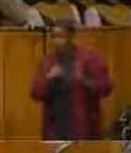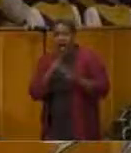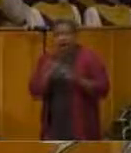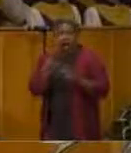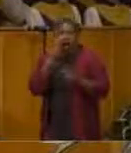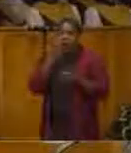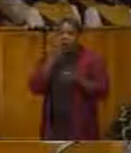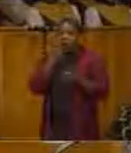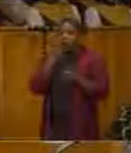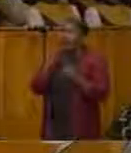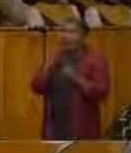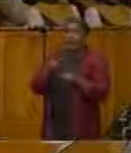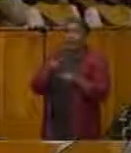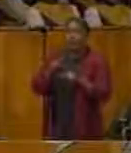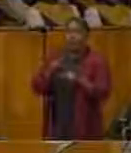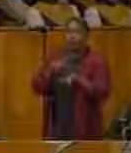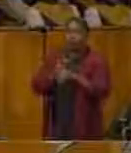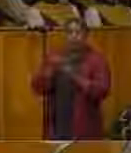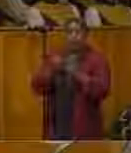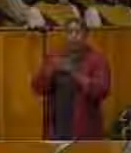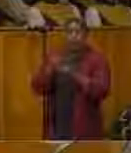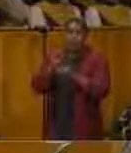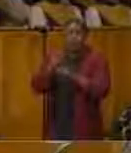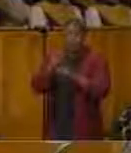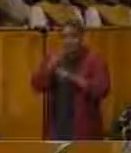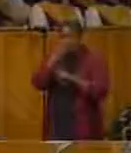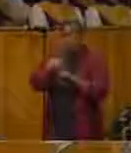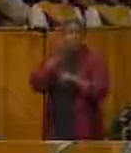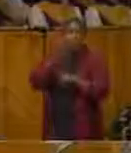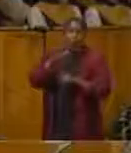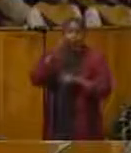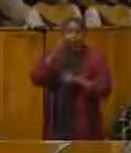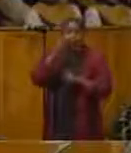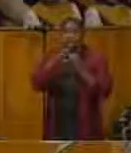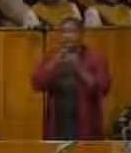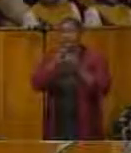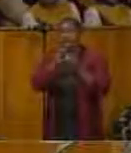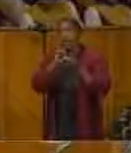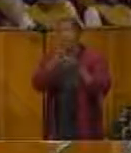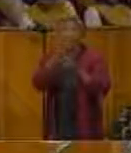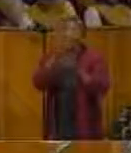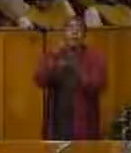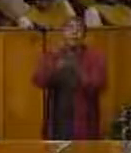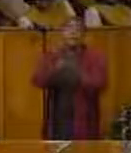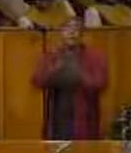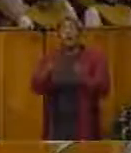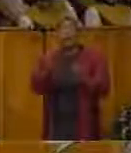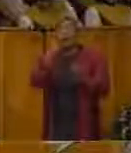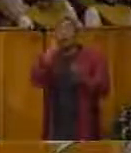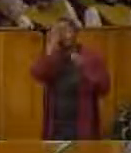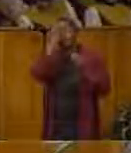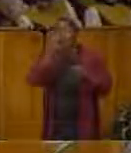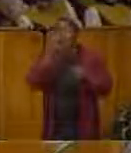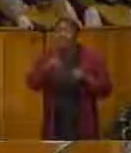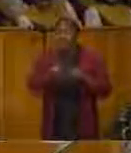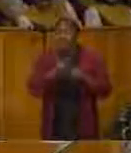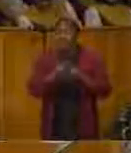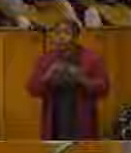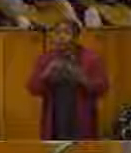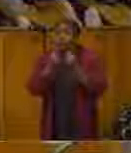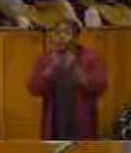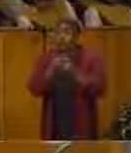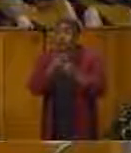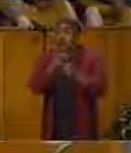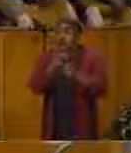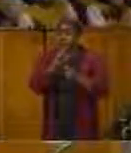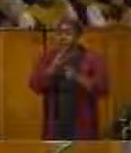I'm not coming to church till February because you really don't want to hear any messages on money. But allow me to tell you, this series is not one